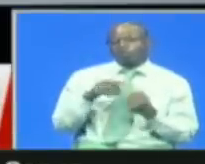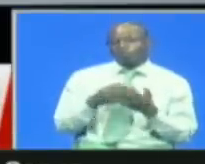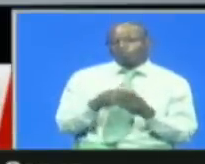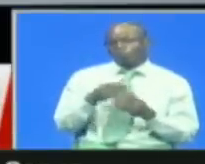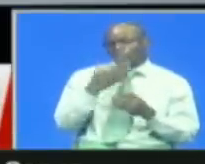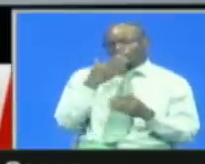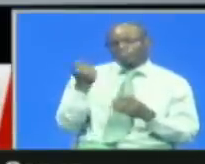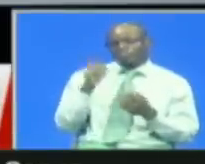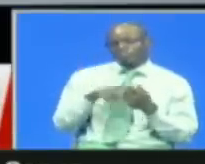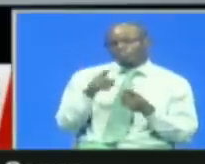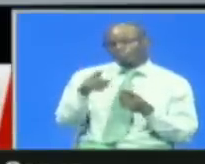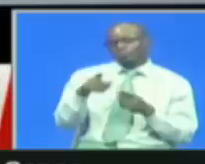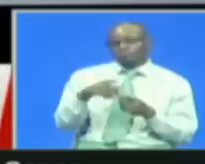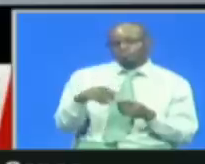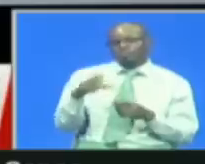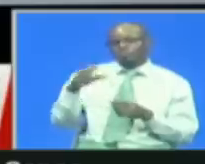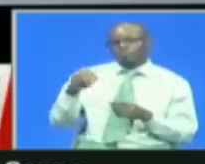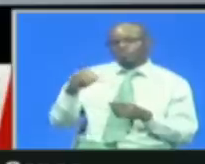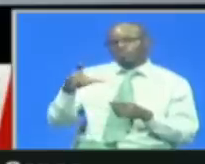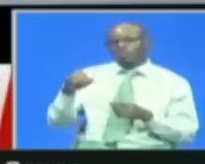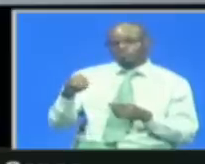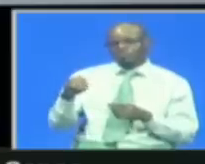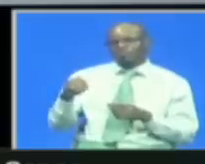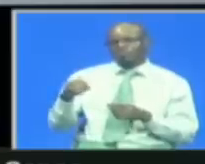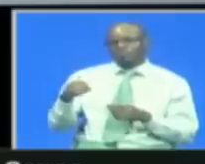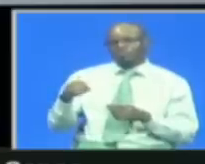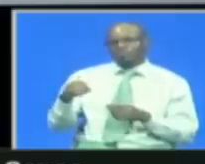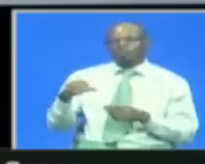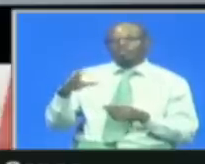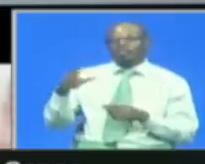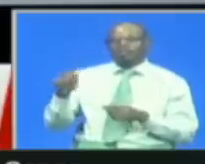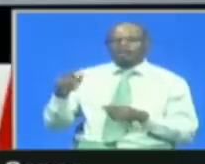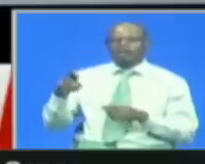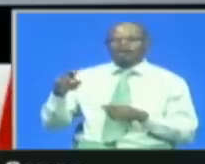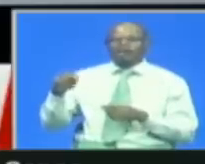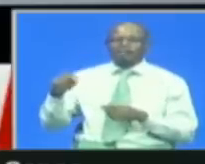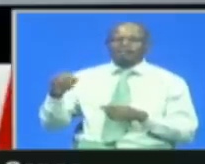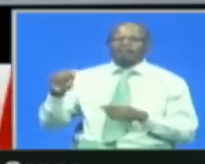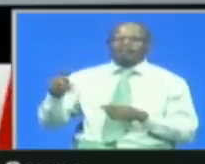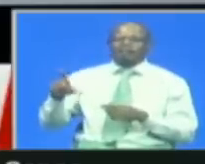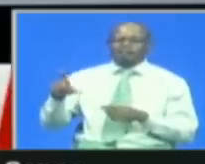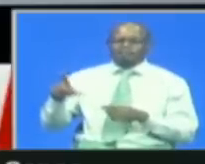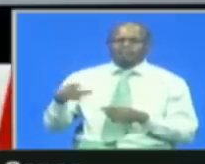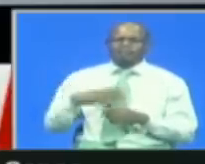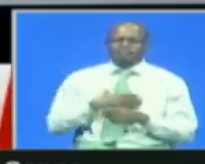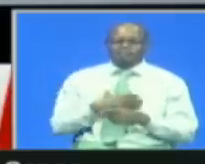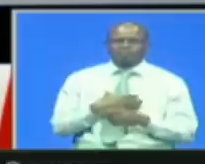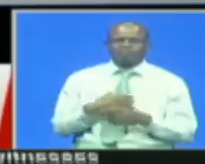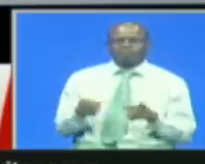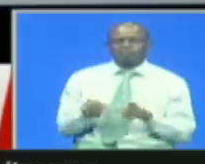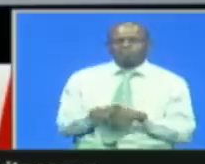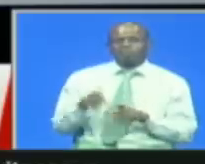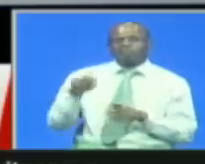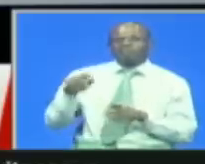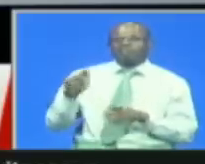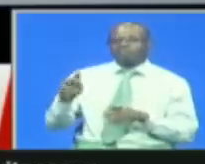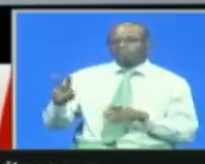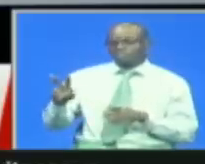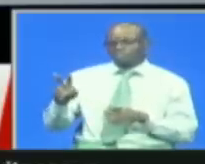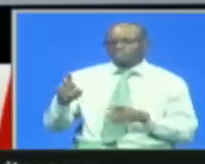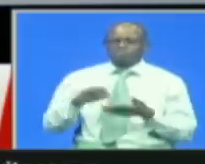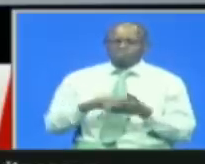retired Cyrus Oguna. Elsewhere, NTV today awarded the sixth group of winners of the Watch and